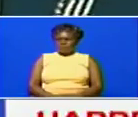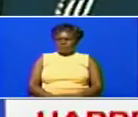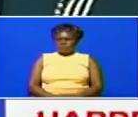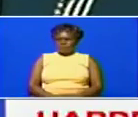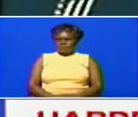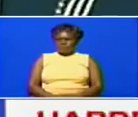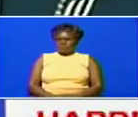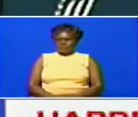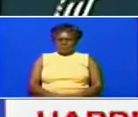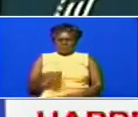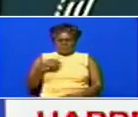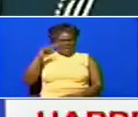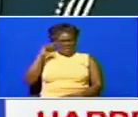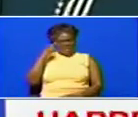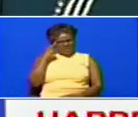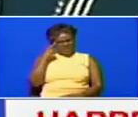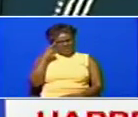it seems to me that